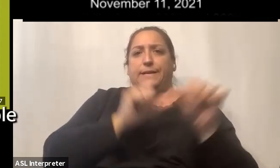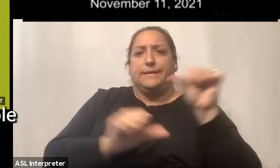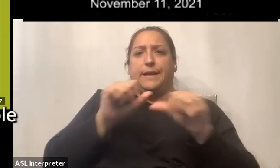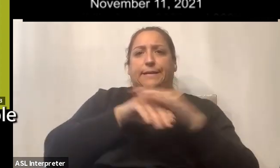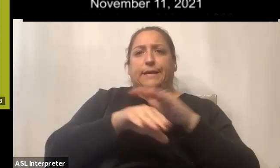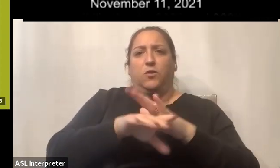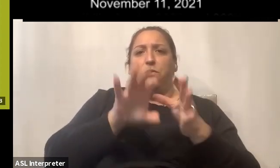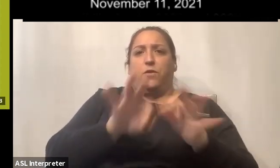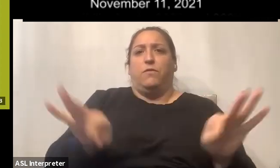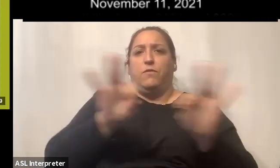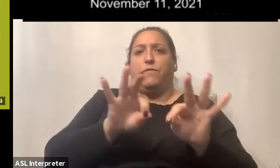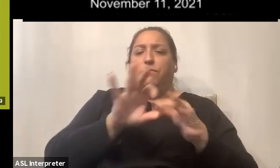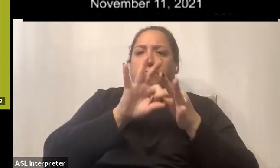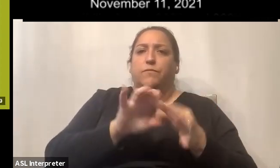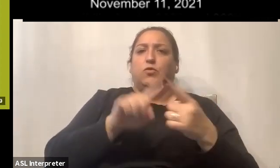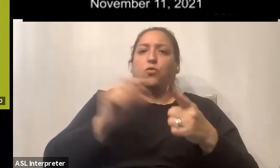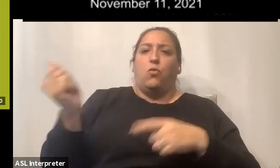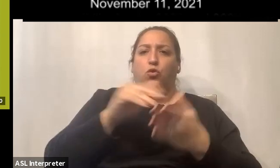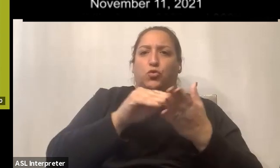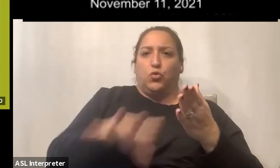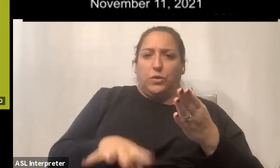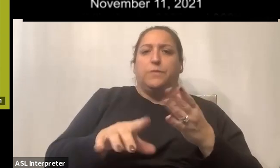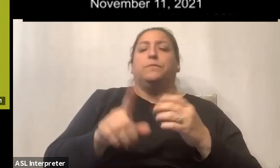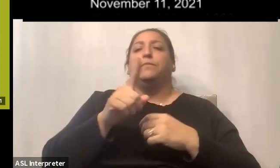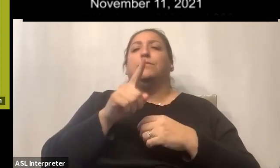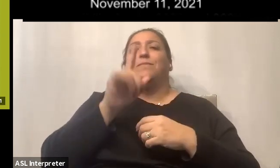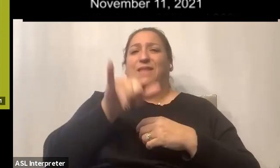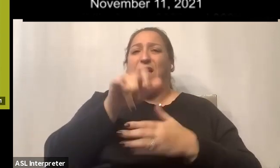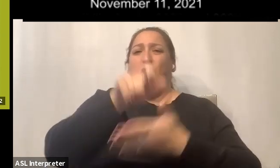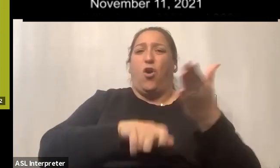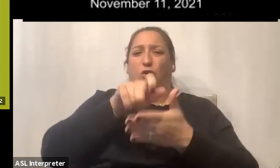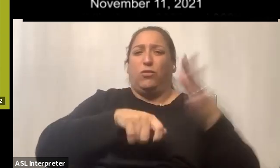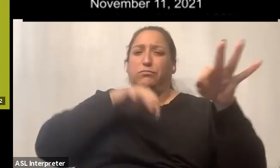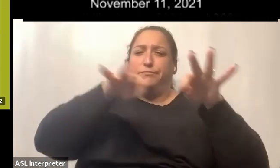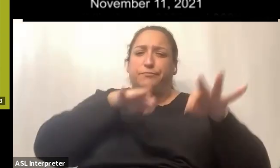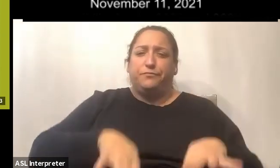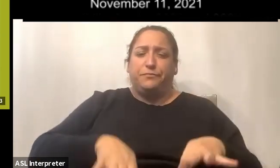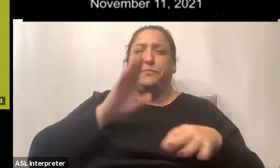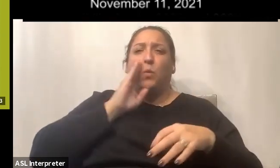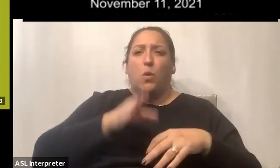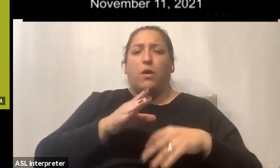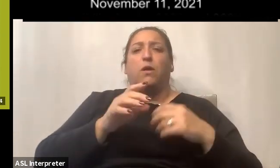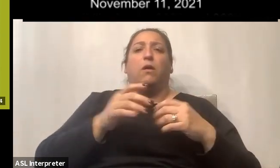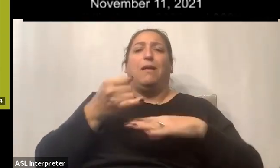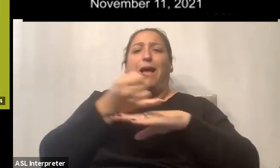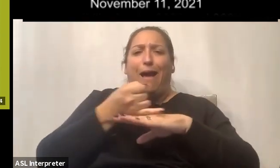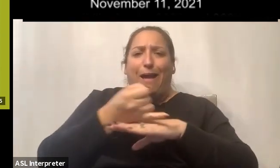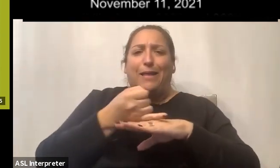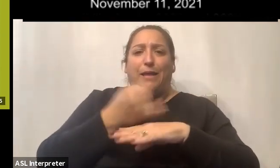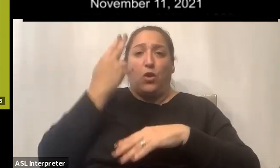to All Students," where this article describes how in an island in